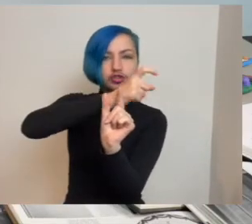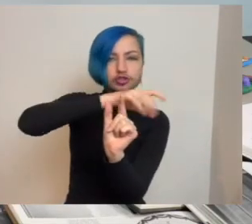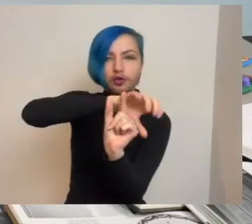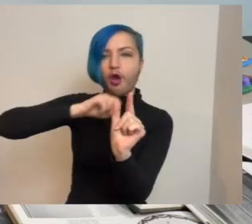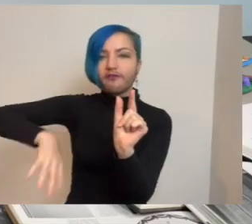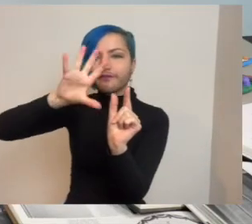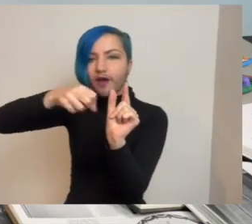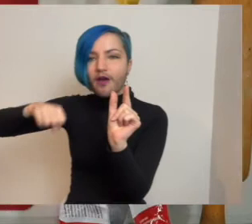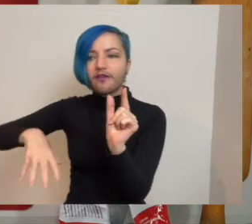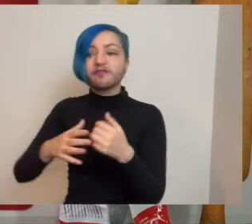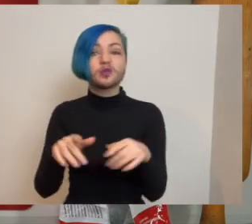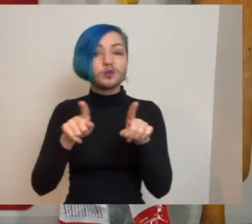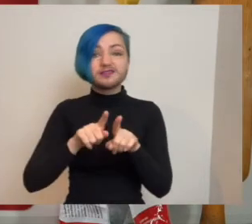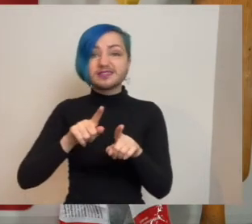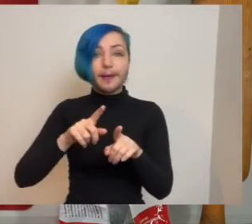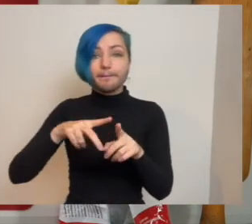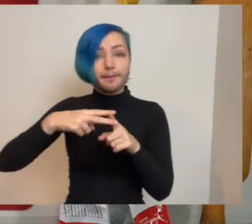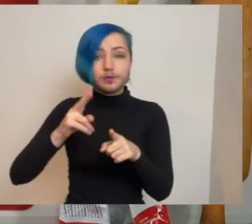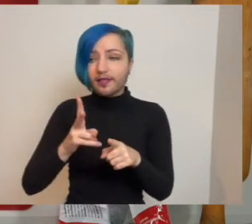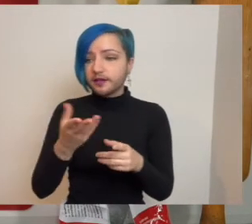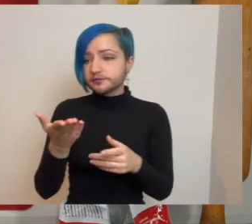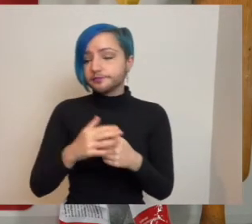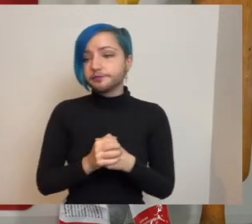tool, I'm just